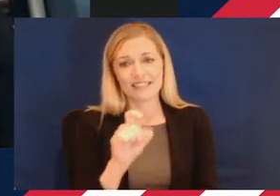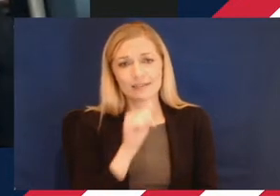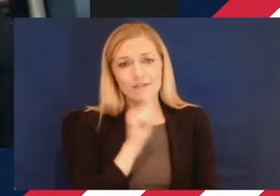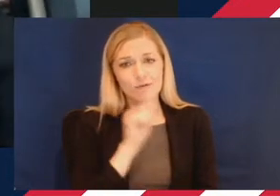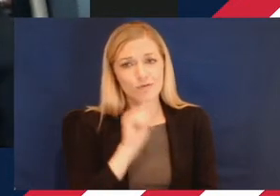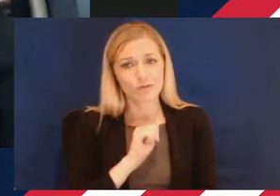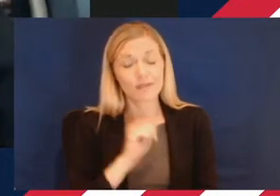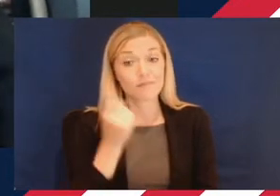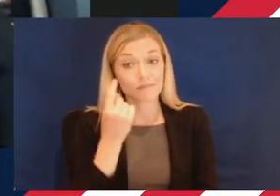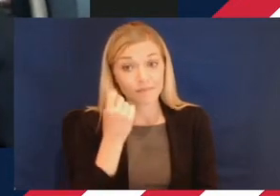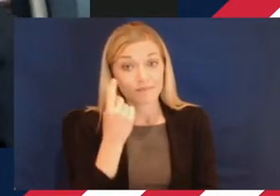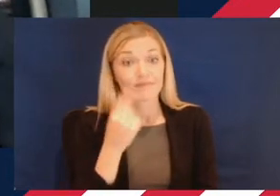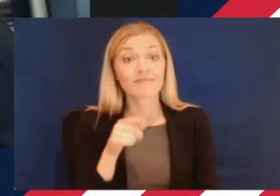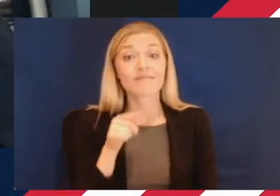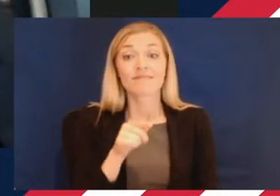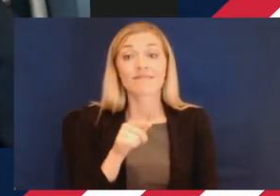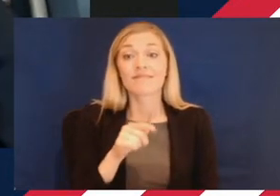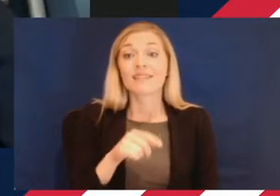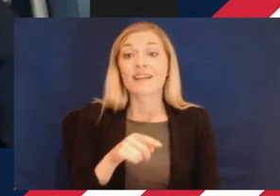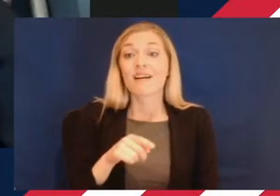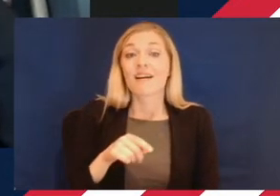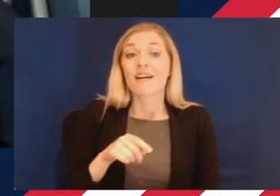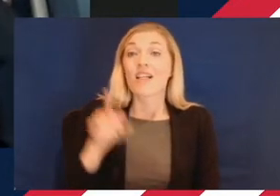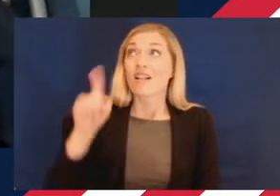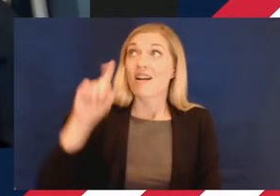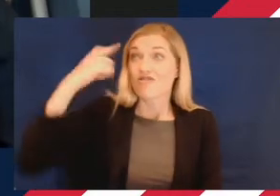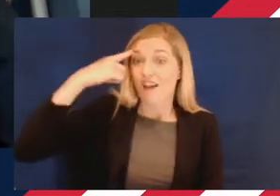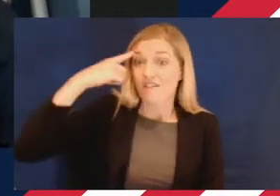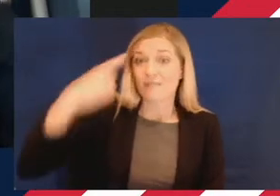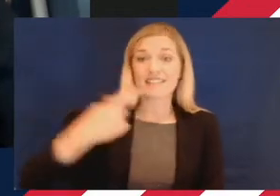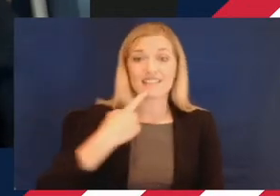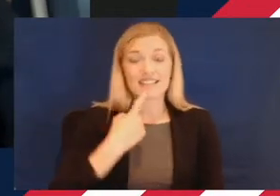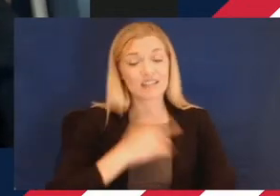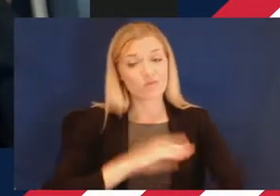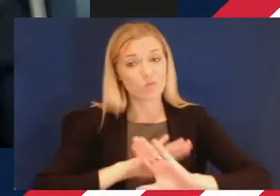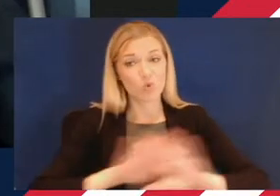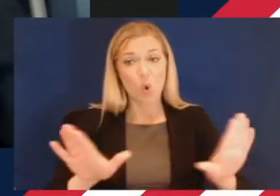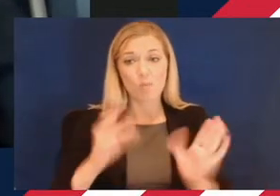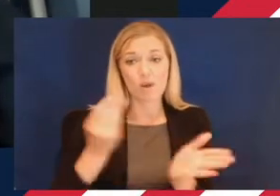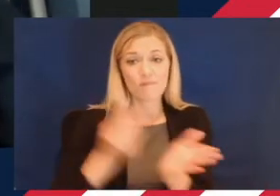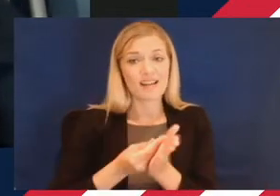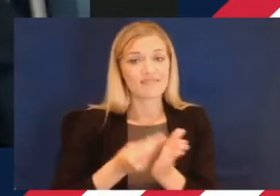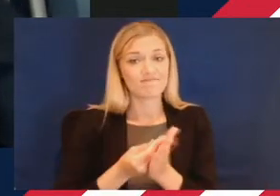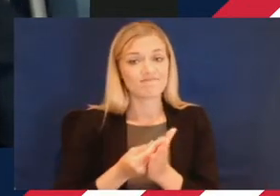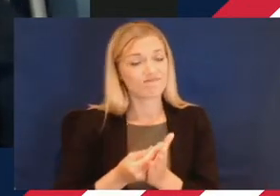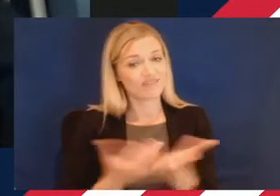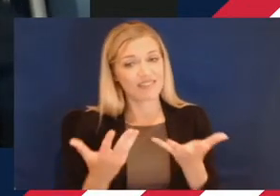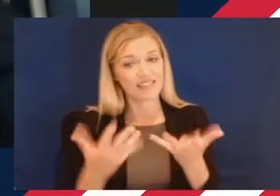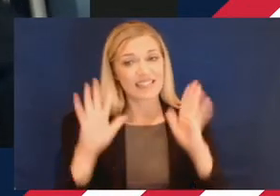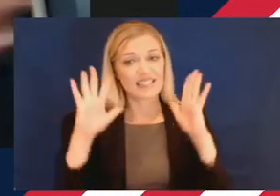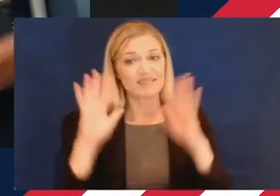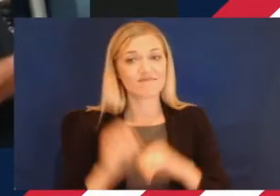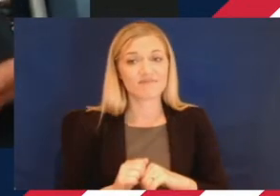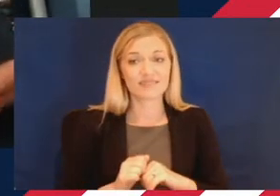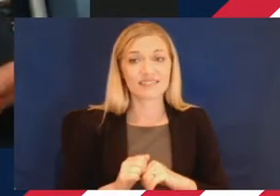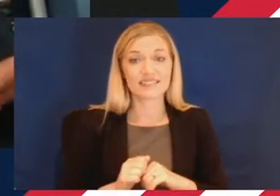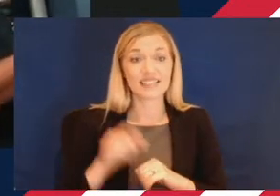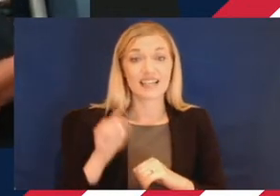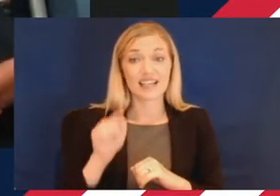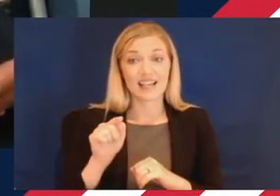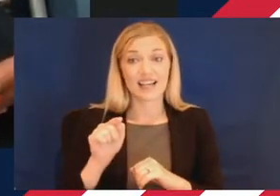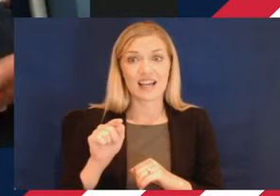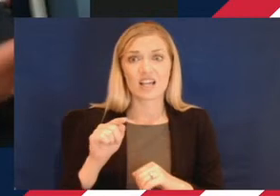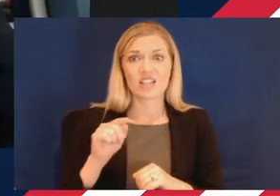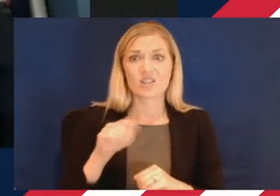said, no más dinero, no more, that's it. So on a Saturday, we closed the restaurant to save the larger